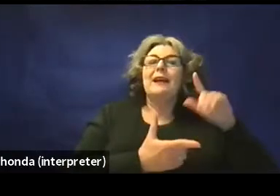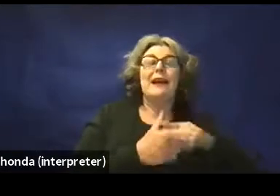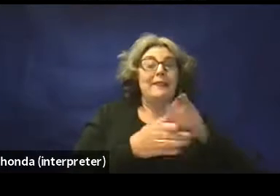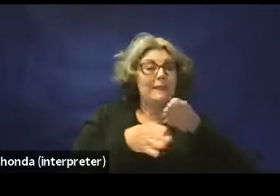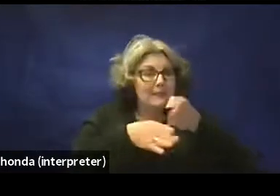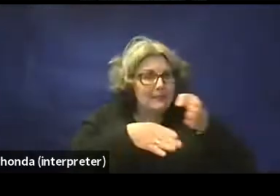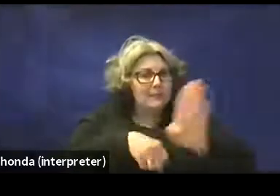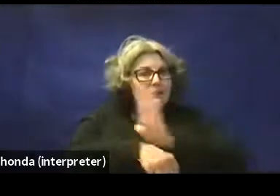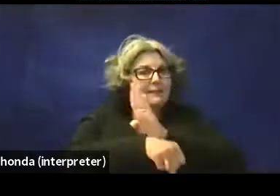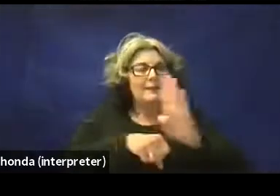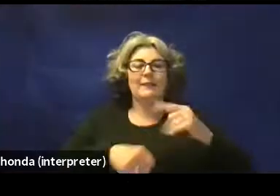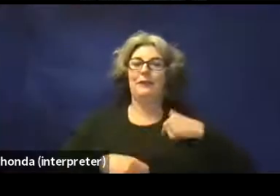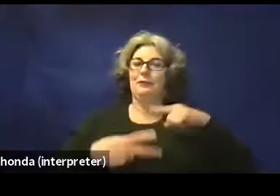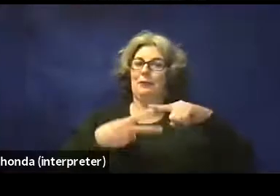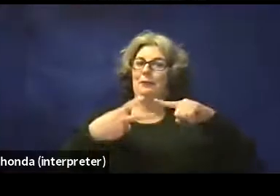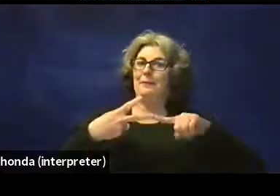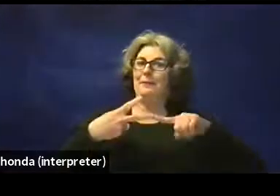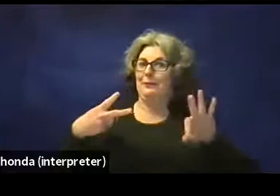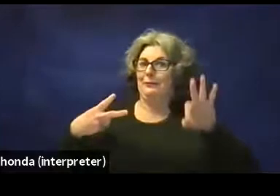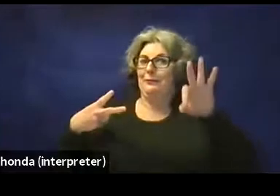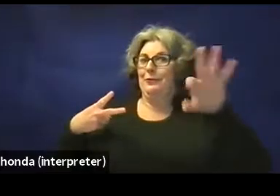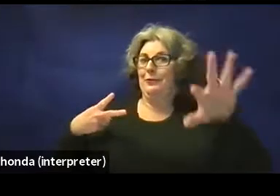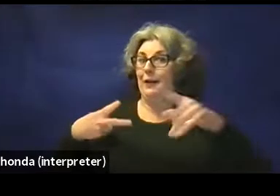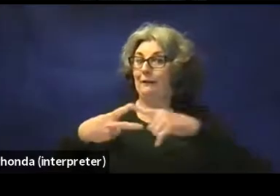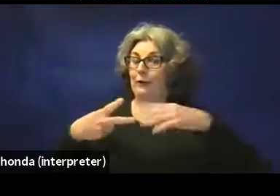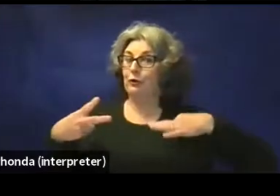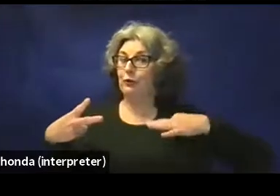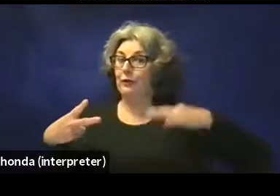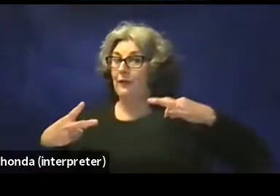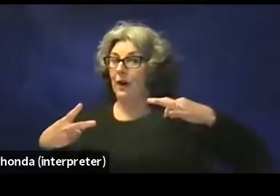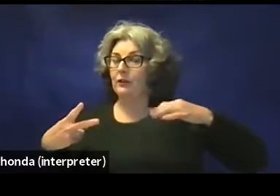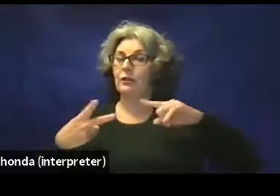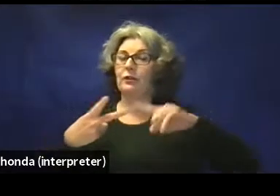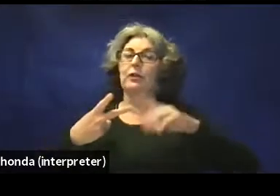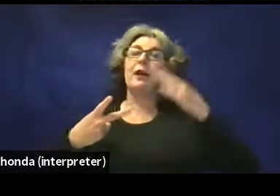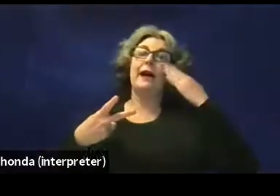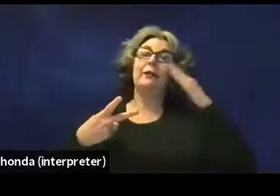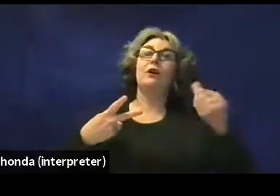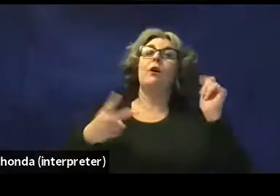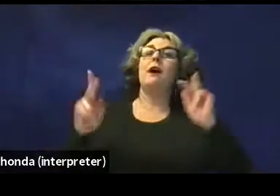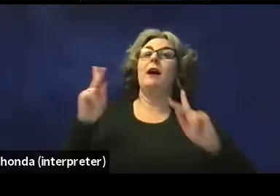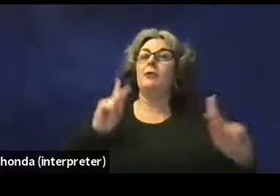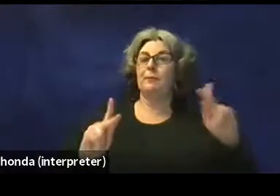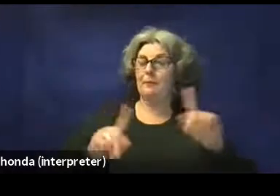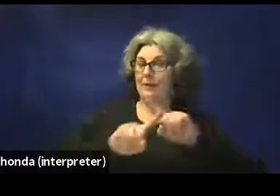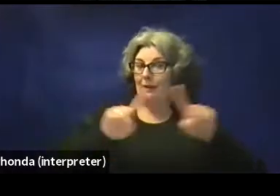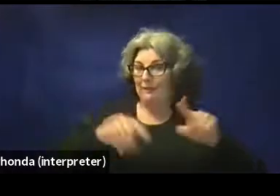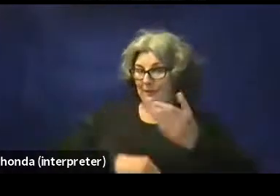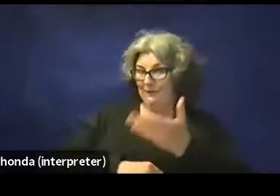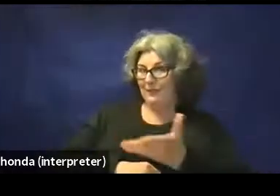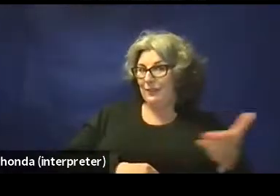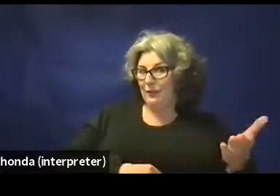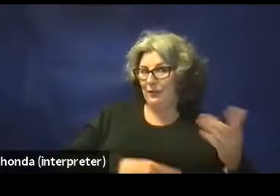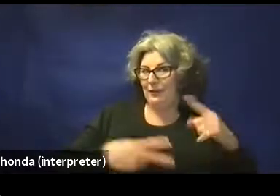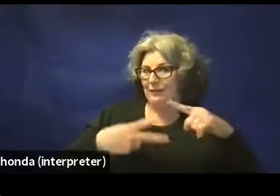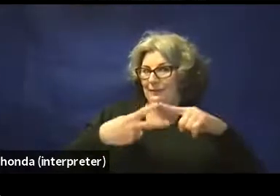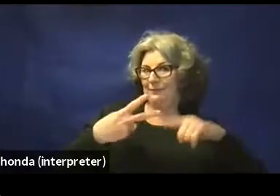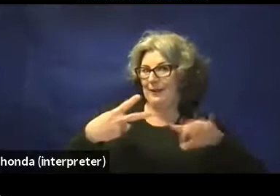industry. So those would be my 2 pieces of advice, is to volunteer and to get to know other people that are different than you.